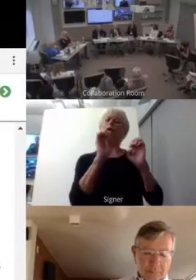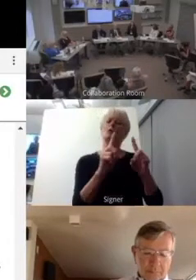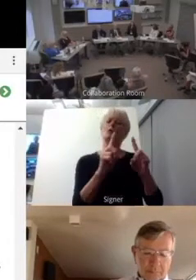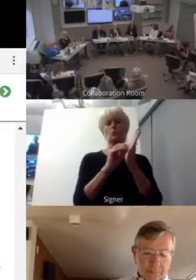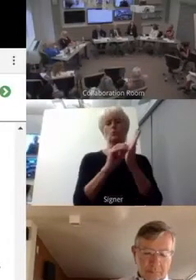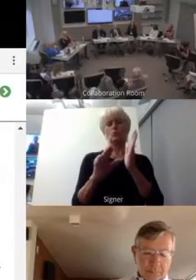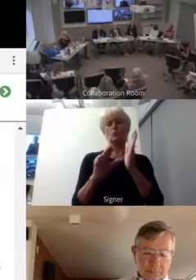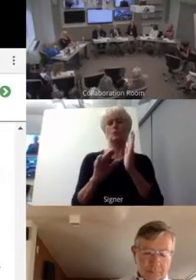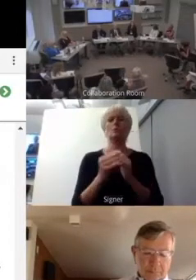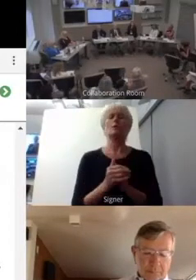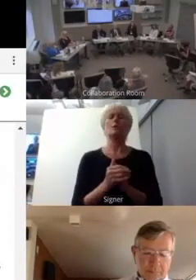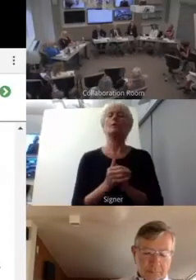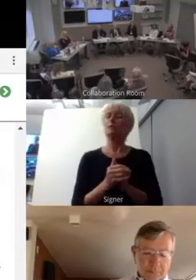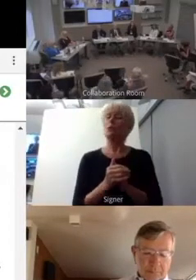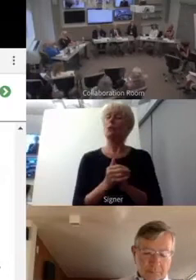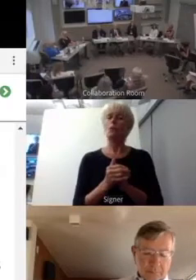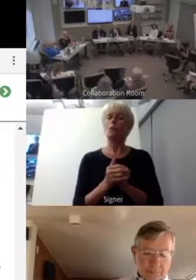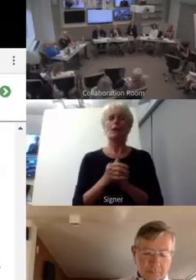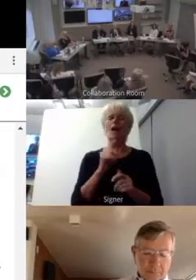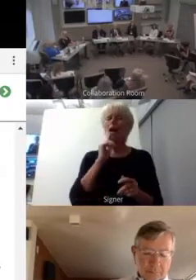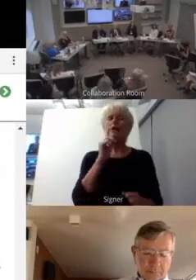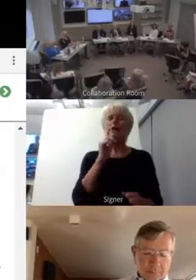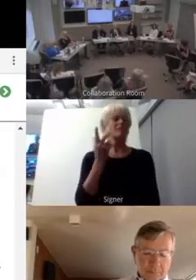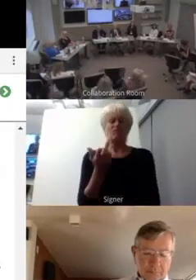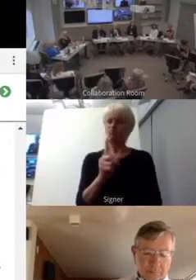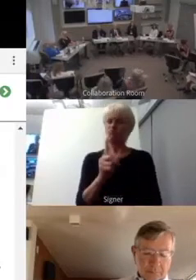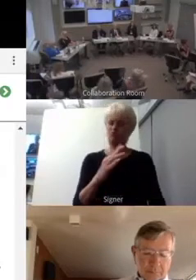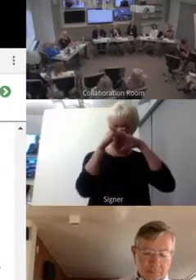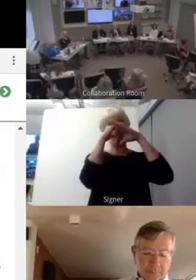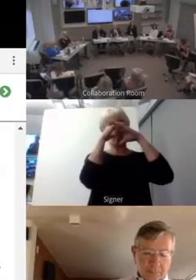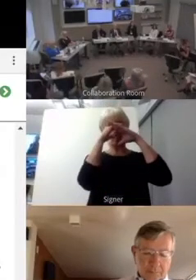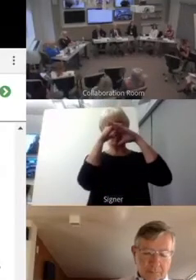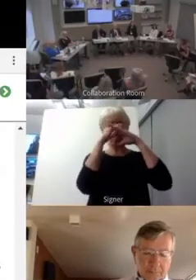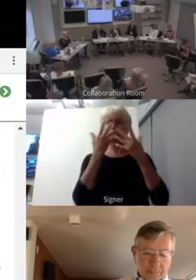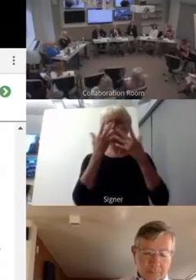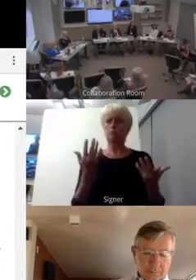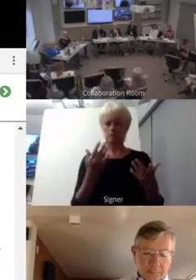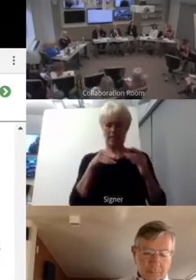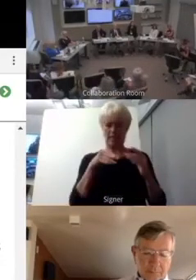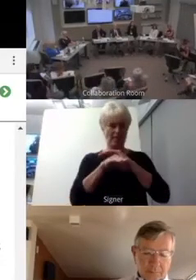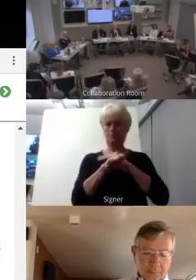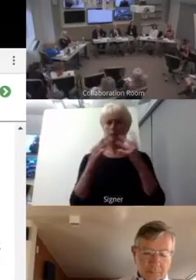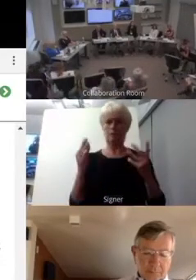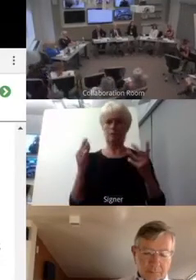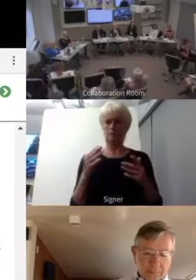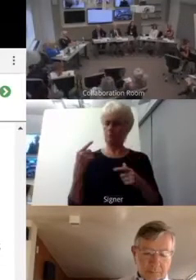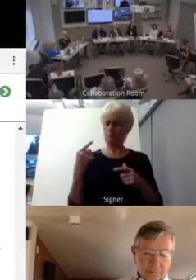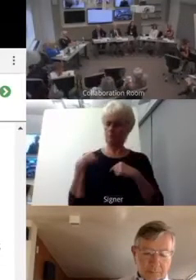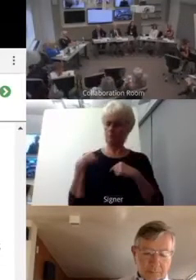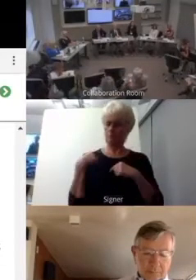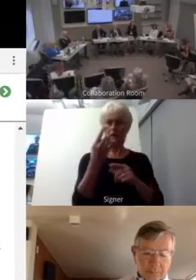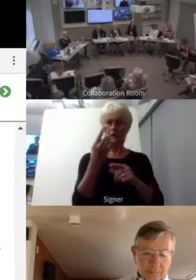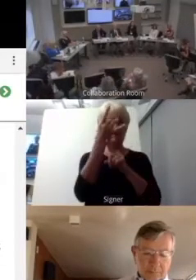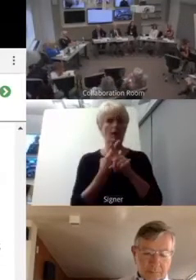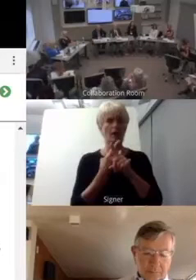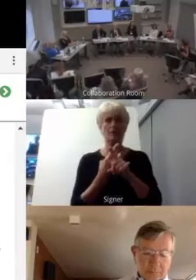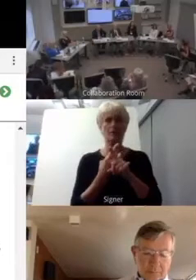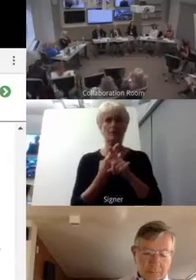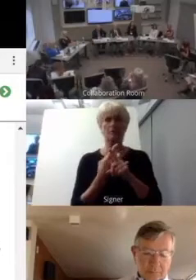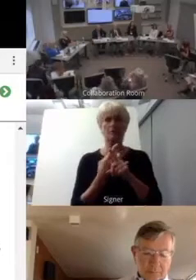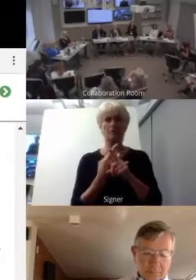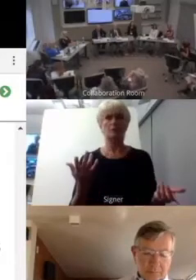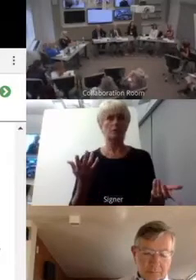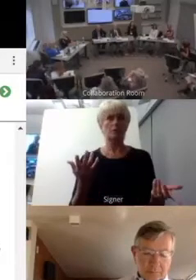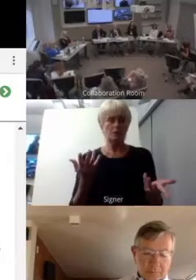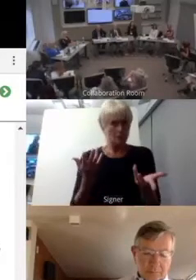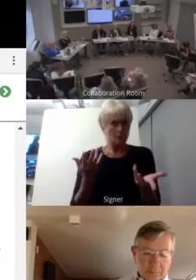horribly inaccessible, but within the past 8 months, since we've actually had a relationship with them, where that relationship was, I